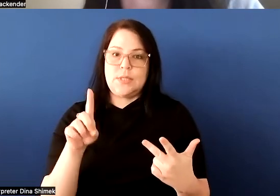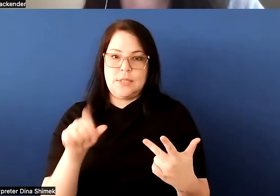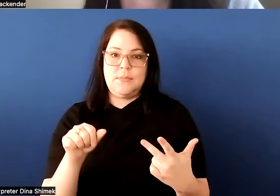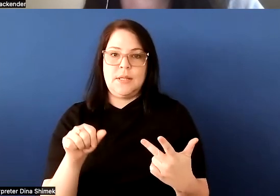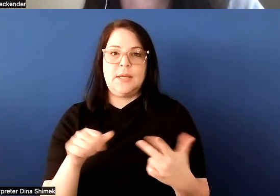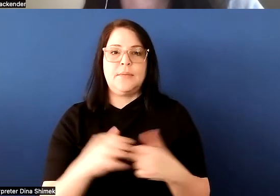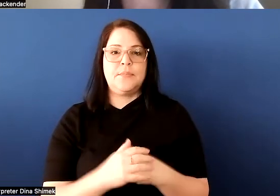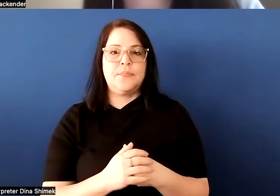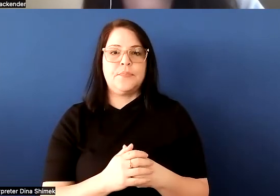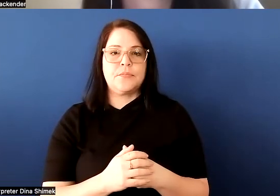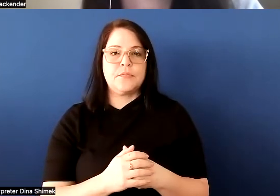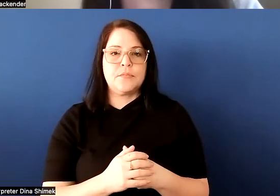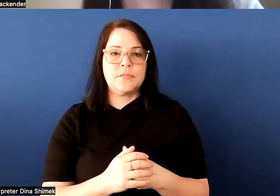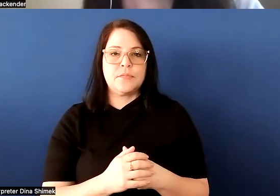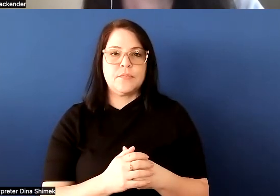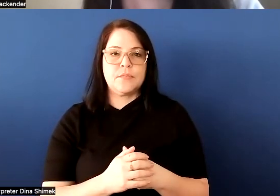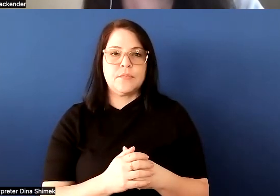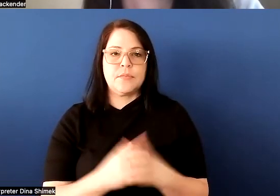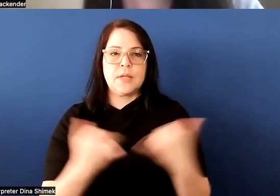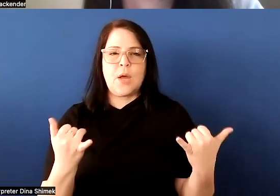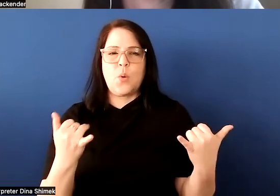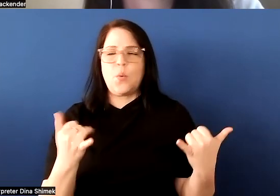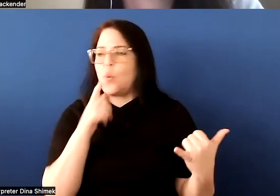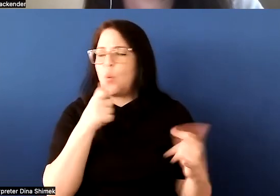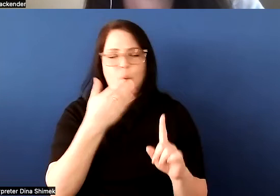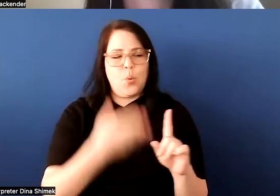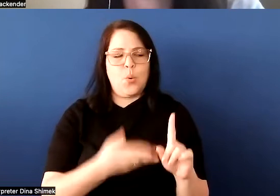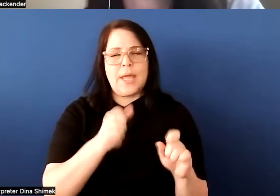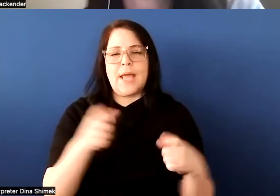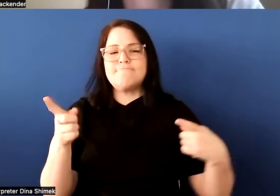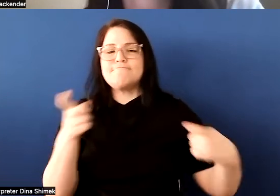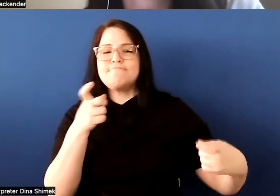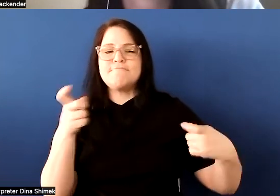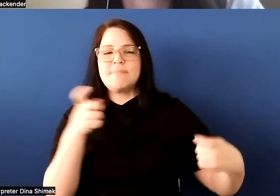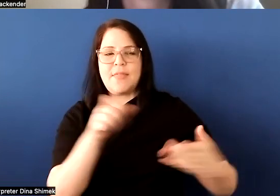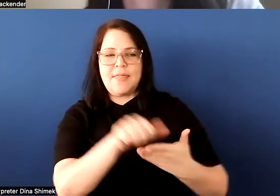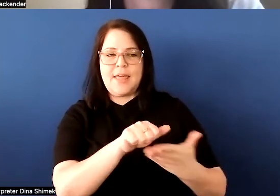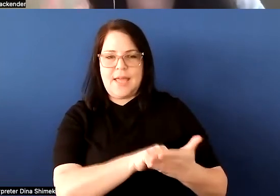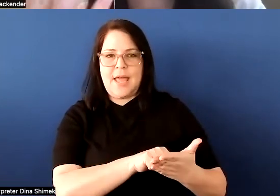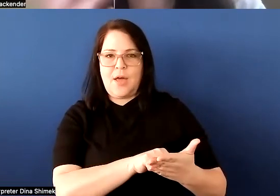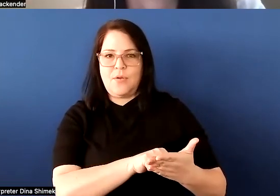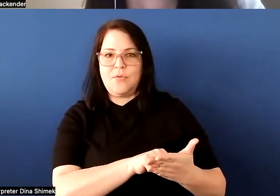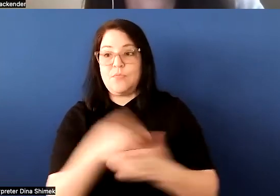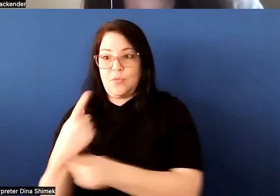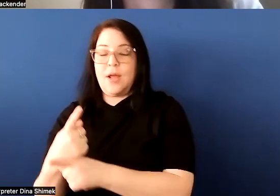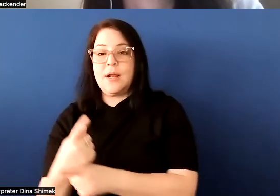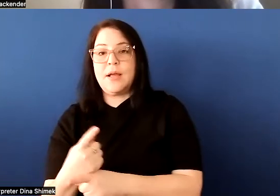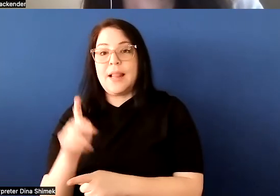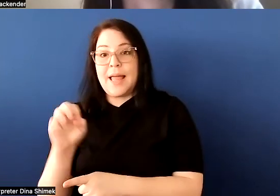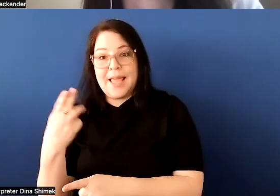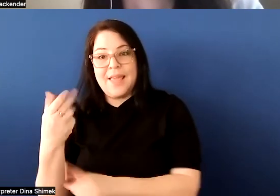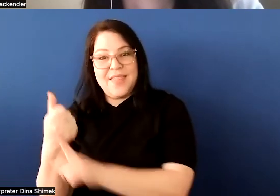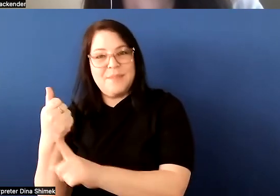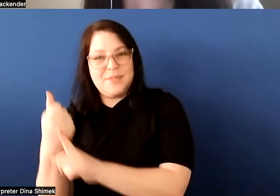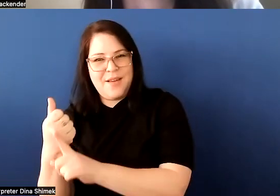cover too, who can serve as an account administrator, because I think Correct. that, a lot of folks, want, like Keith does, Yeah. he serves as an